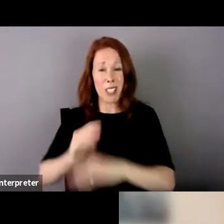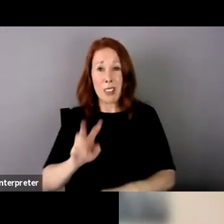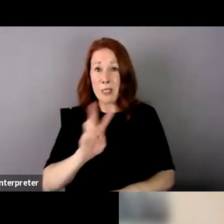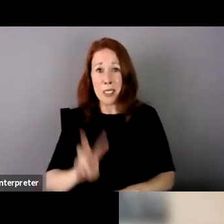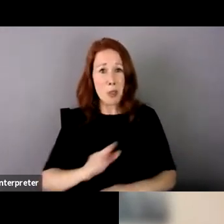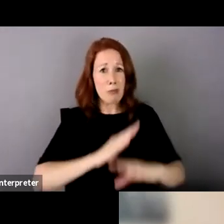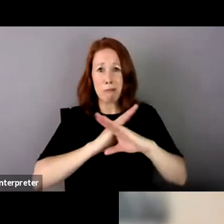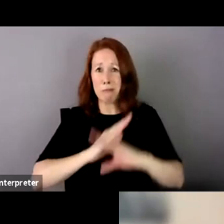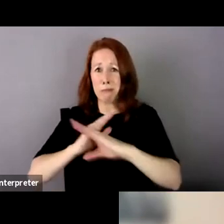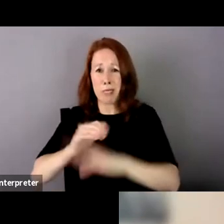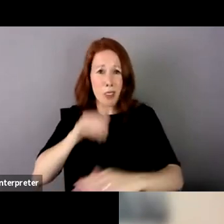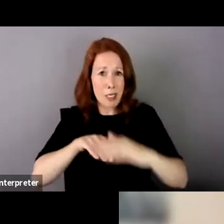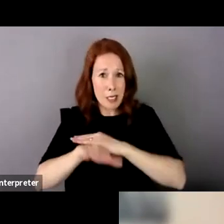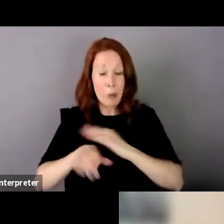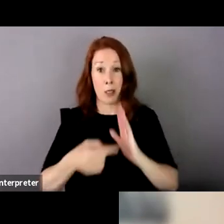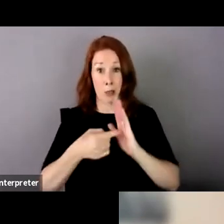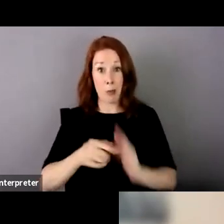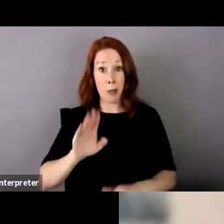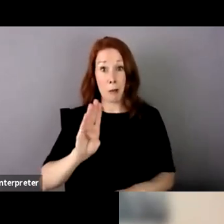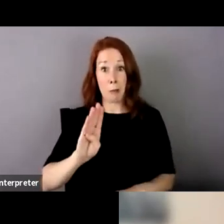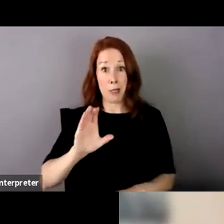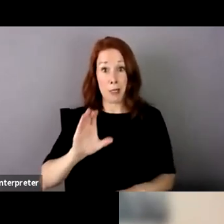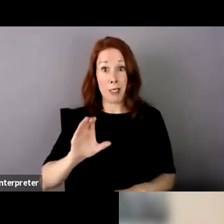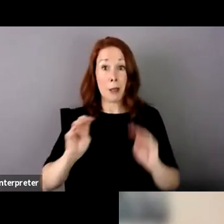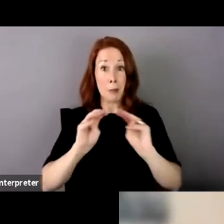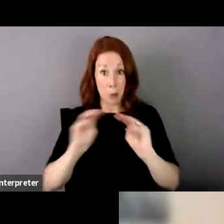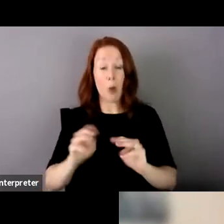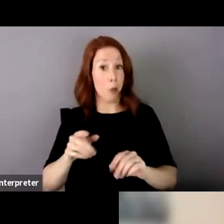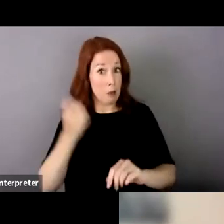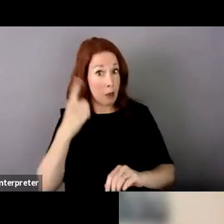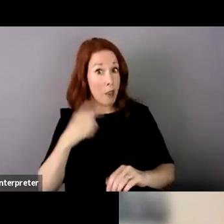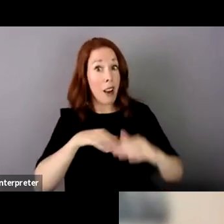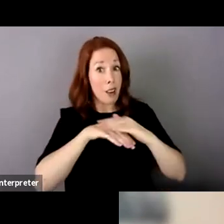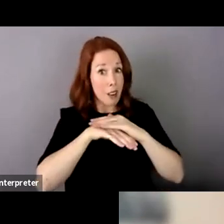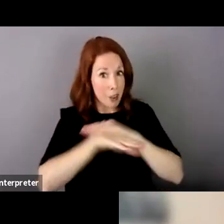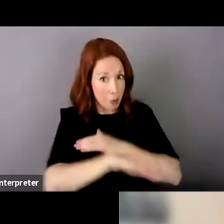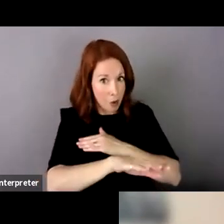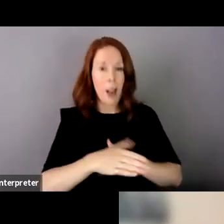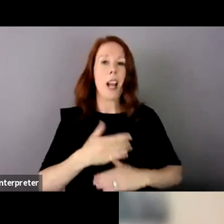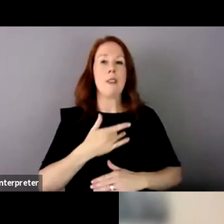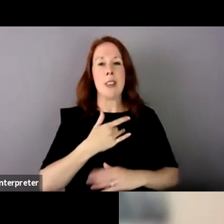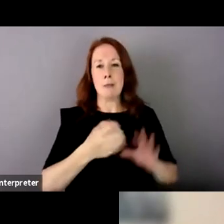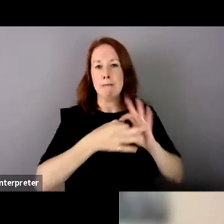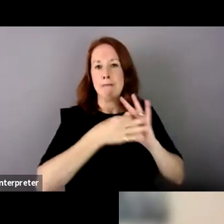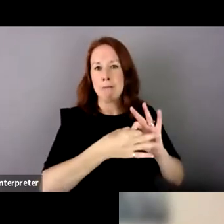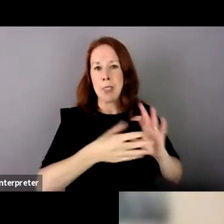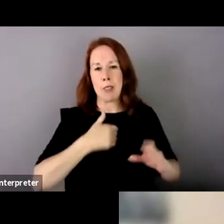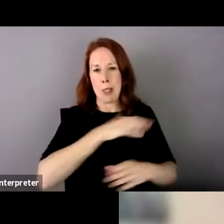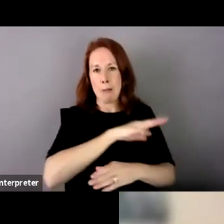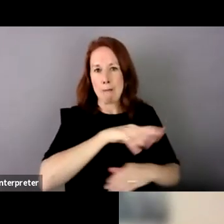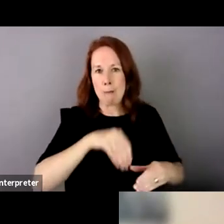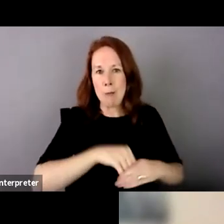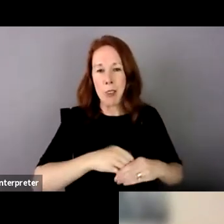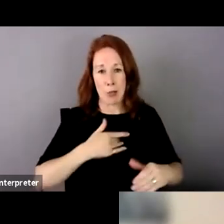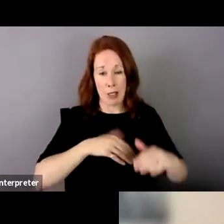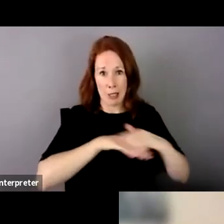can be, when I go to the BC Museum, I do feel included and I do feel that it's accessible. It might